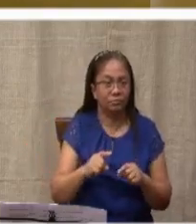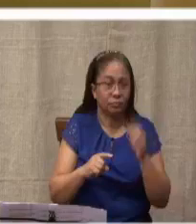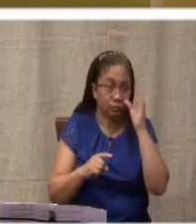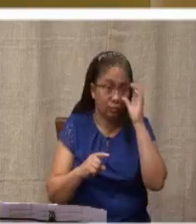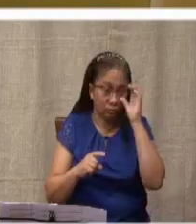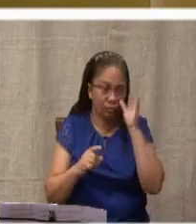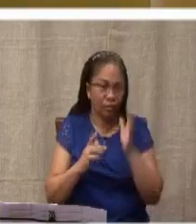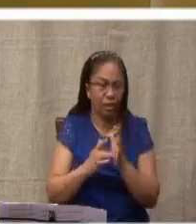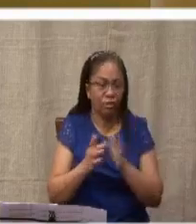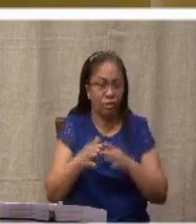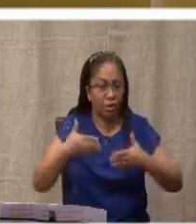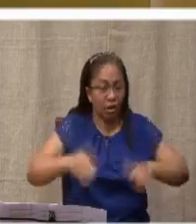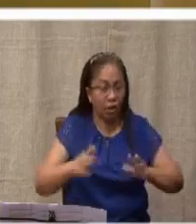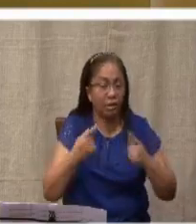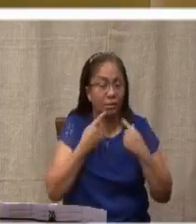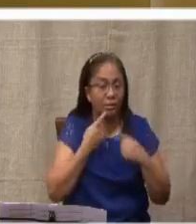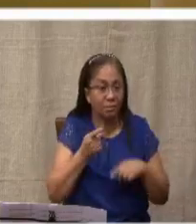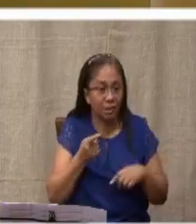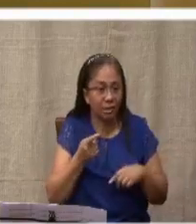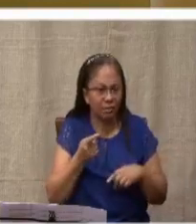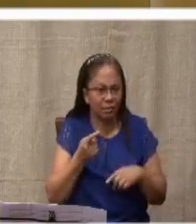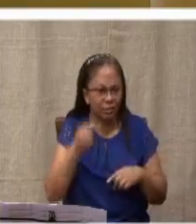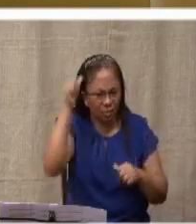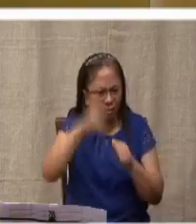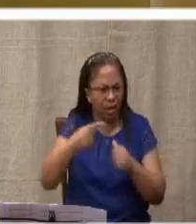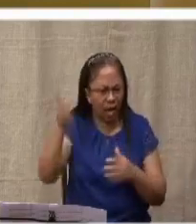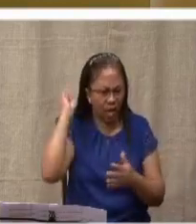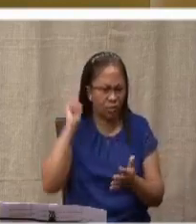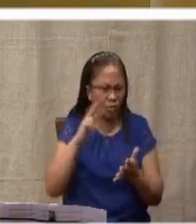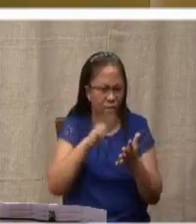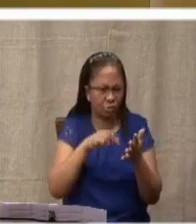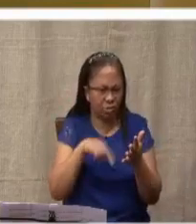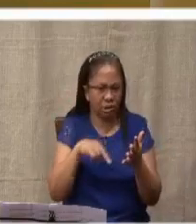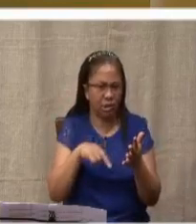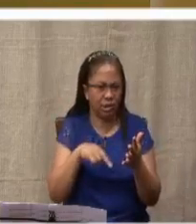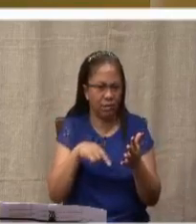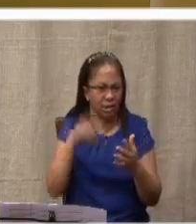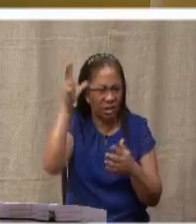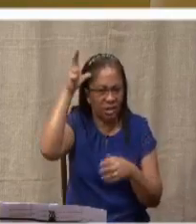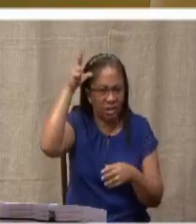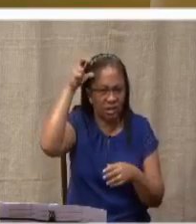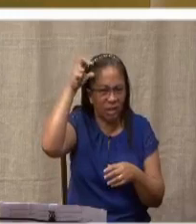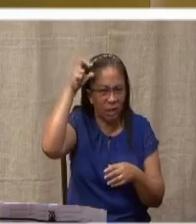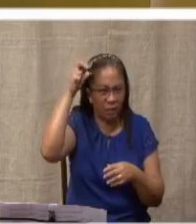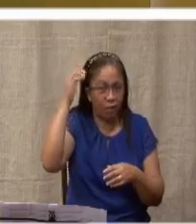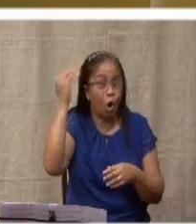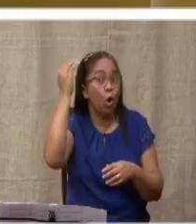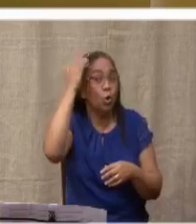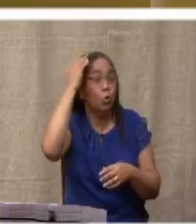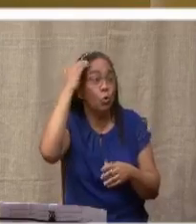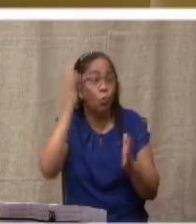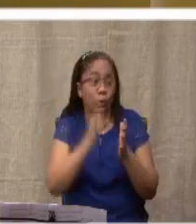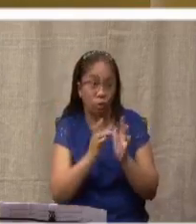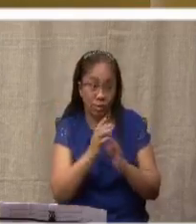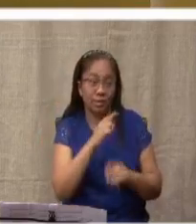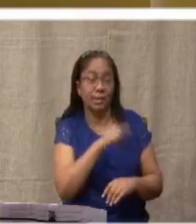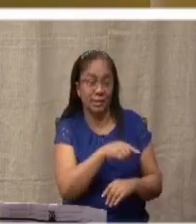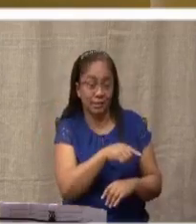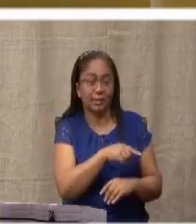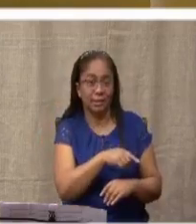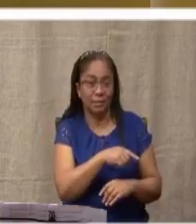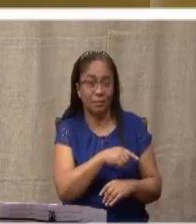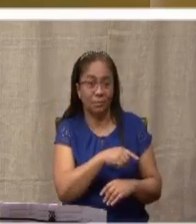just like in the in the text we had last week where the the devil knew who he was